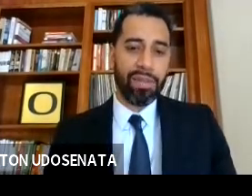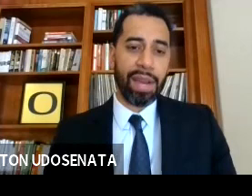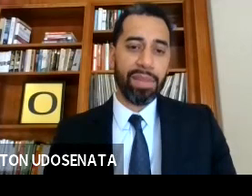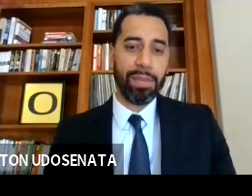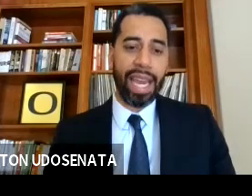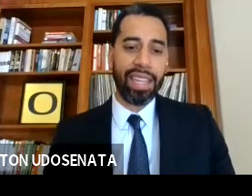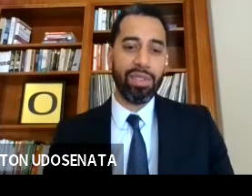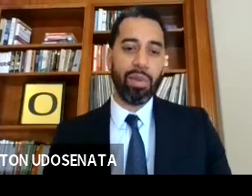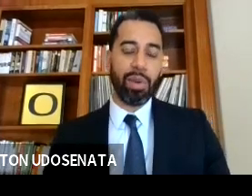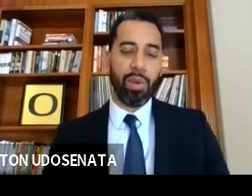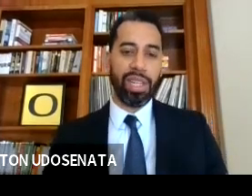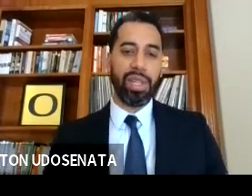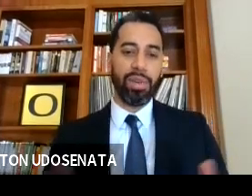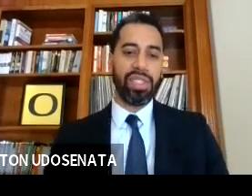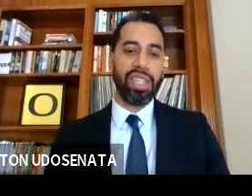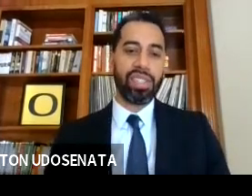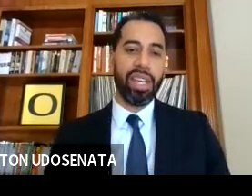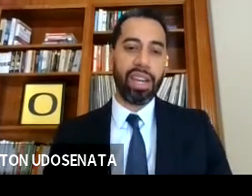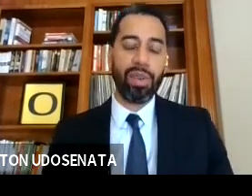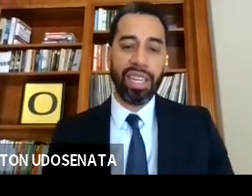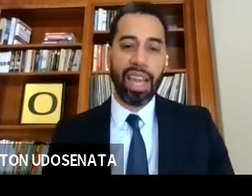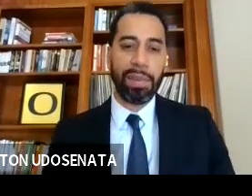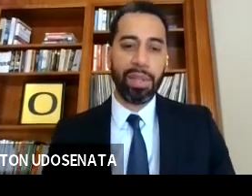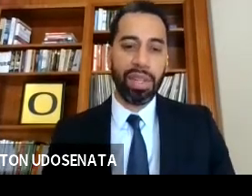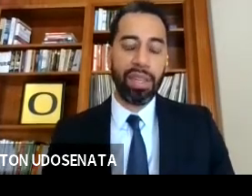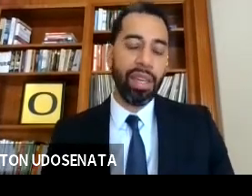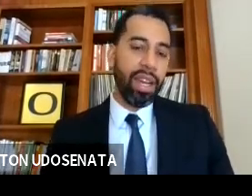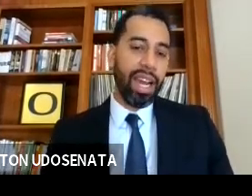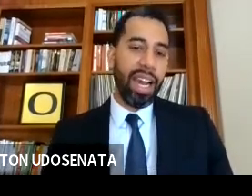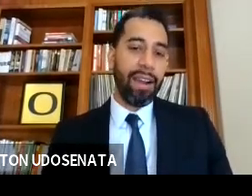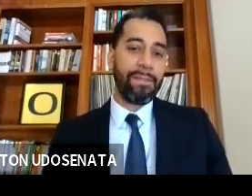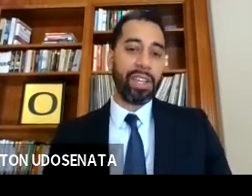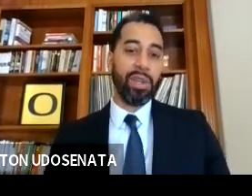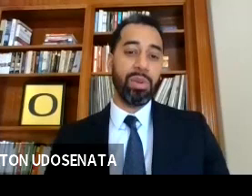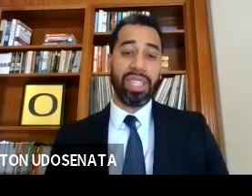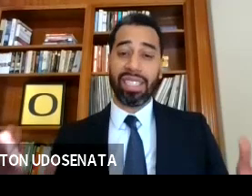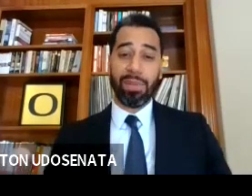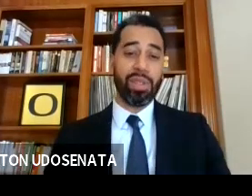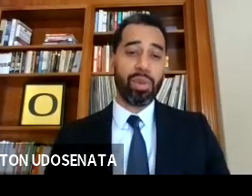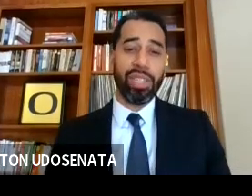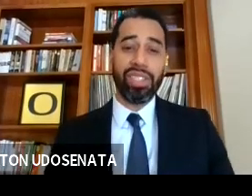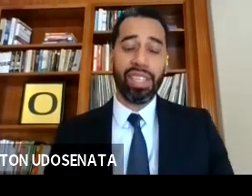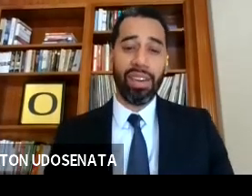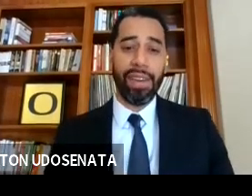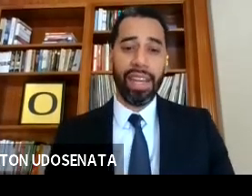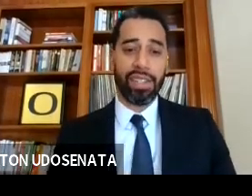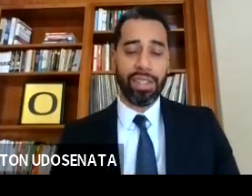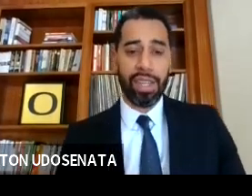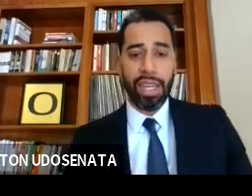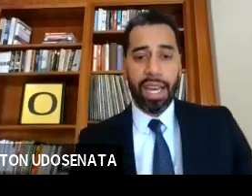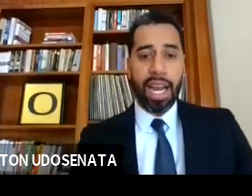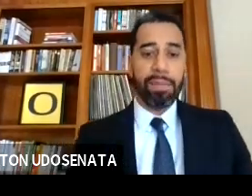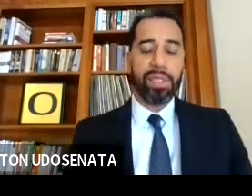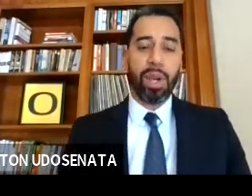bringing families back. And so what we want to do is just create an opportunity for you to get some of those questions that you have